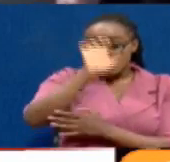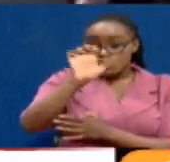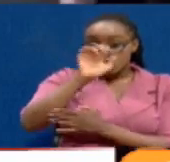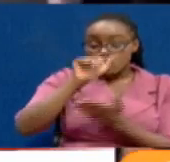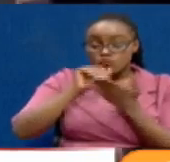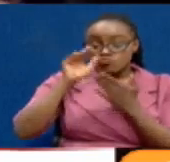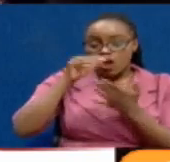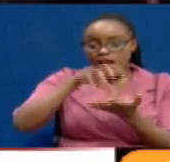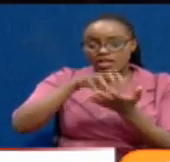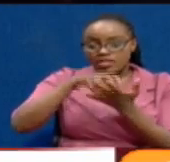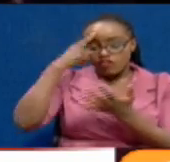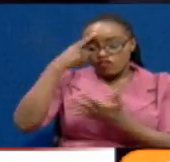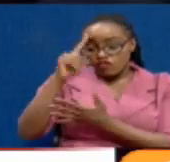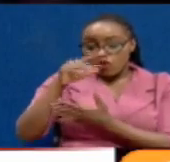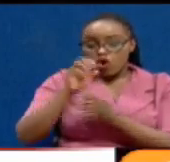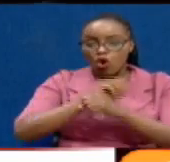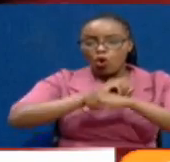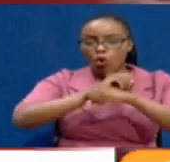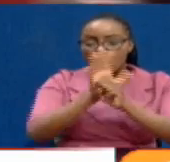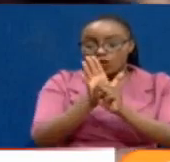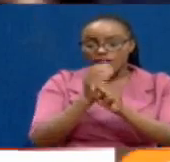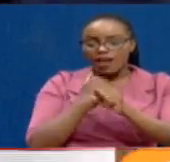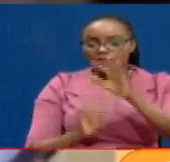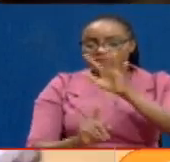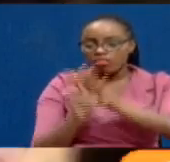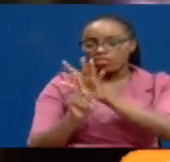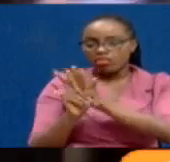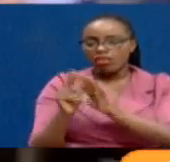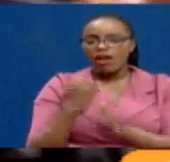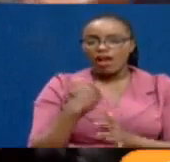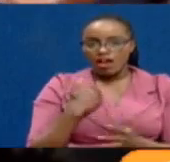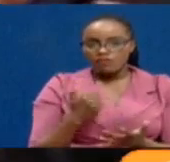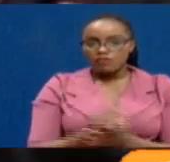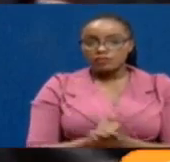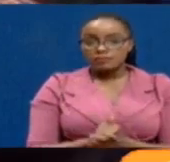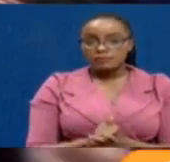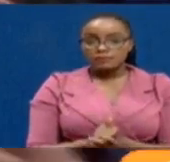more cases of coronavirus are being reported. Faisal Ahmed, Citizen TV, Nairobi.